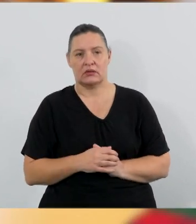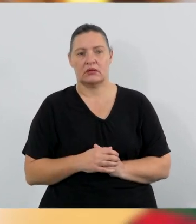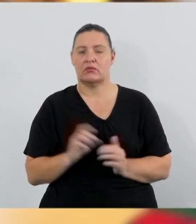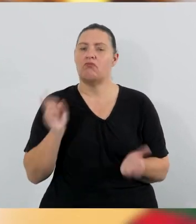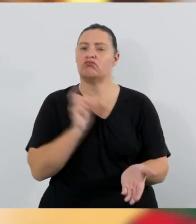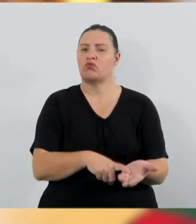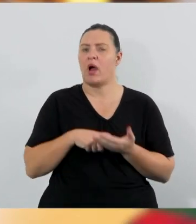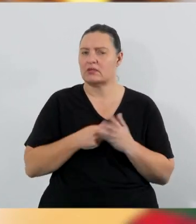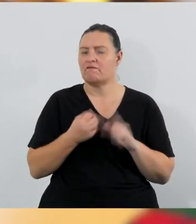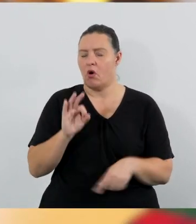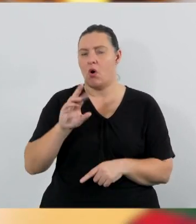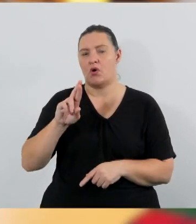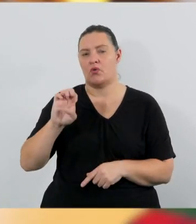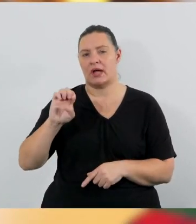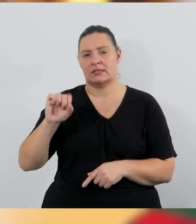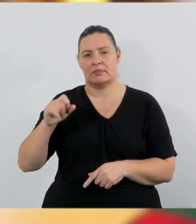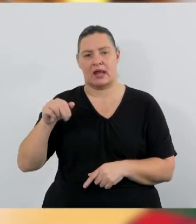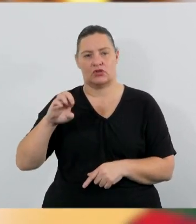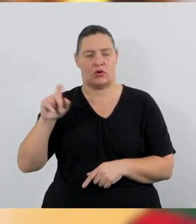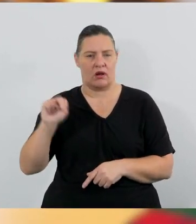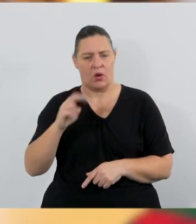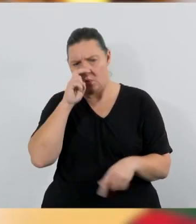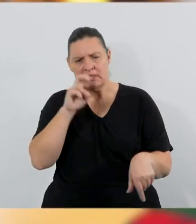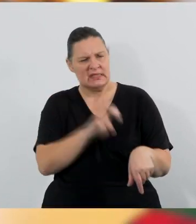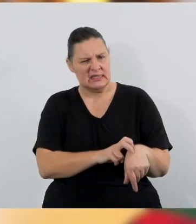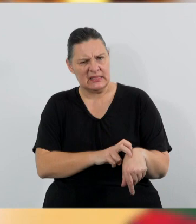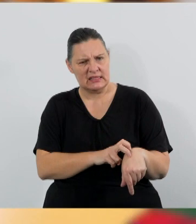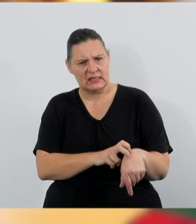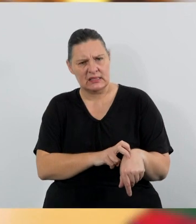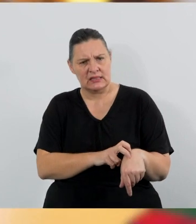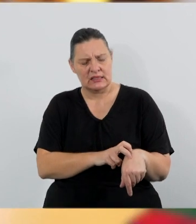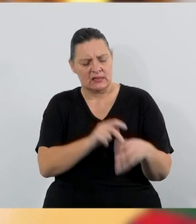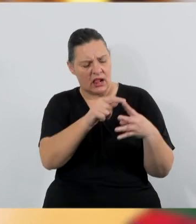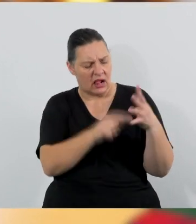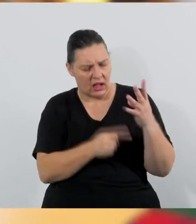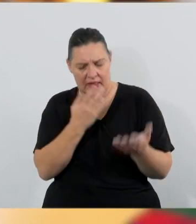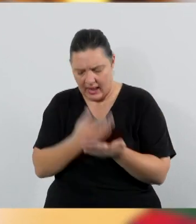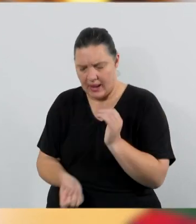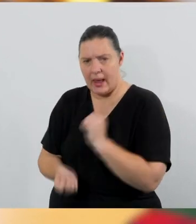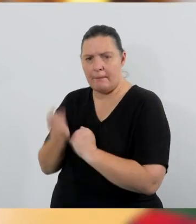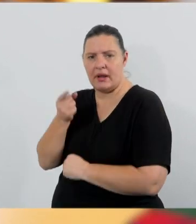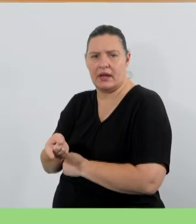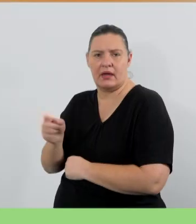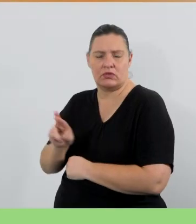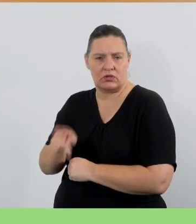us the requirements of respiration. What is it that we need in order for respiration to take